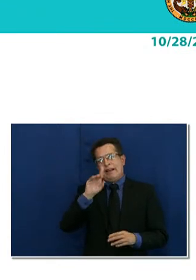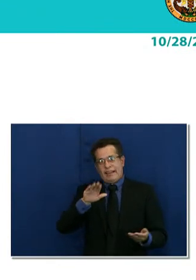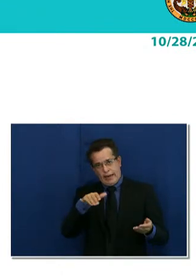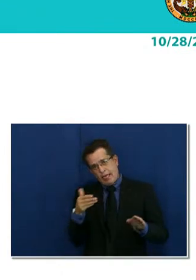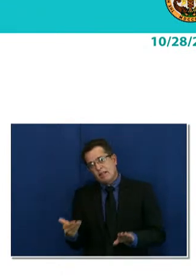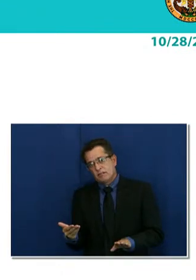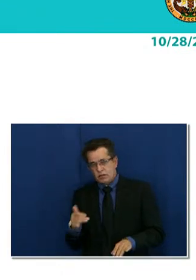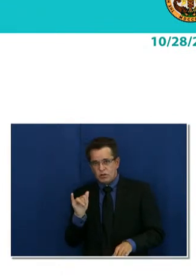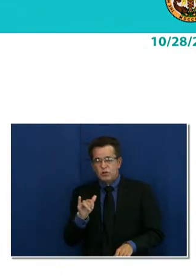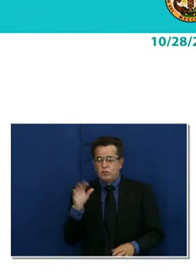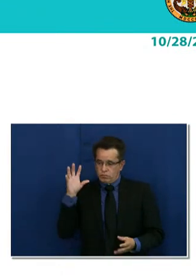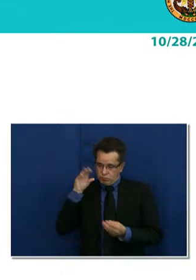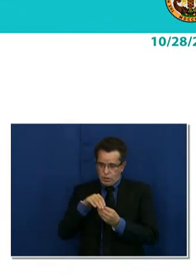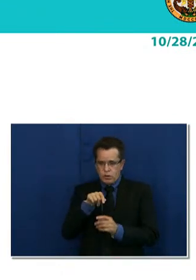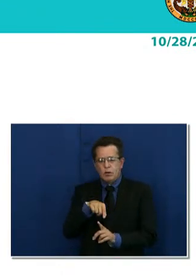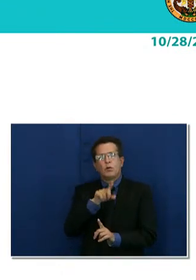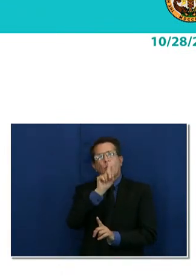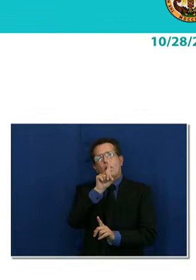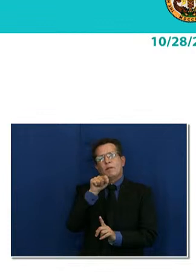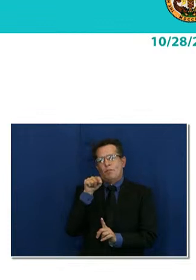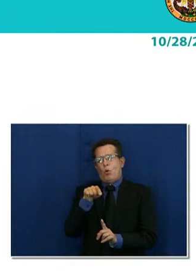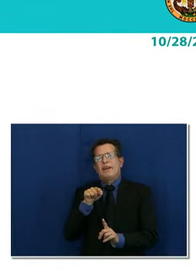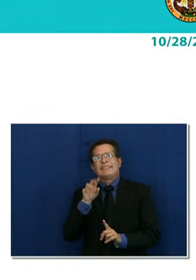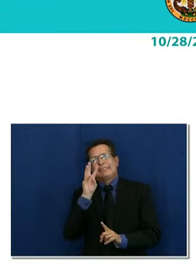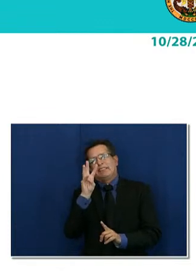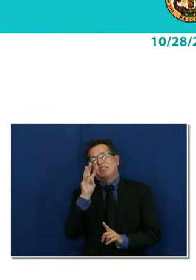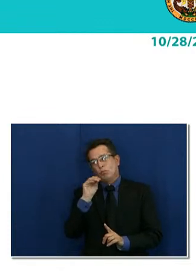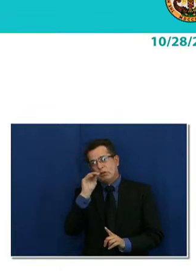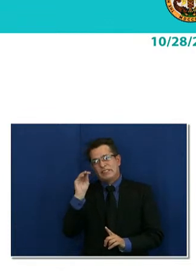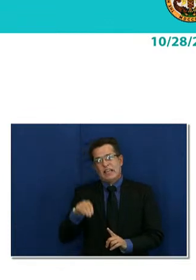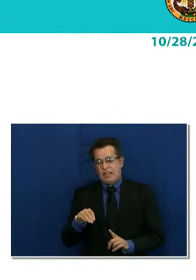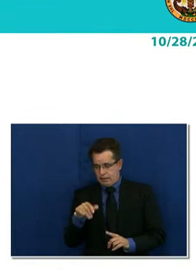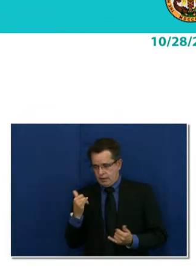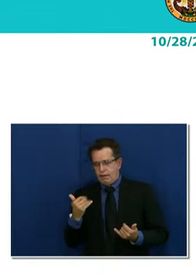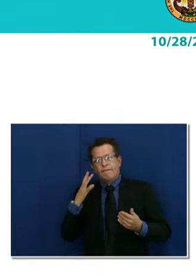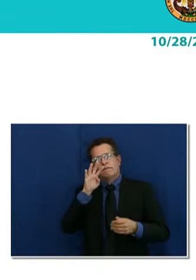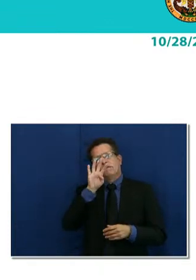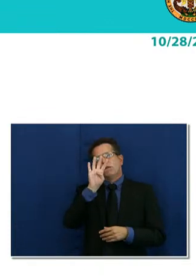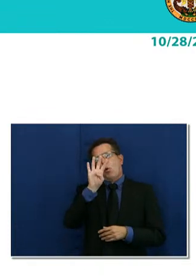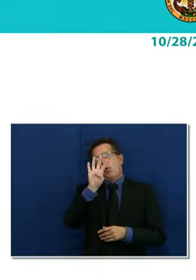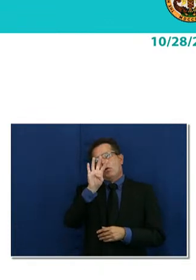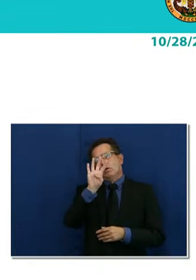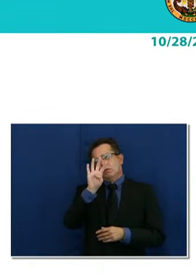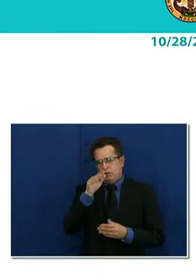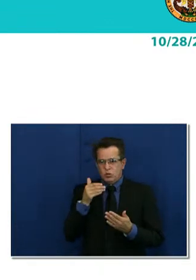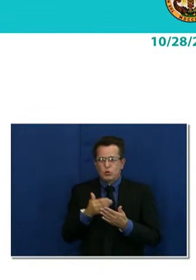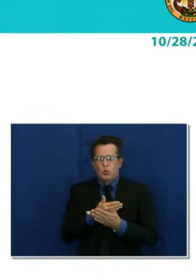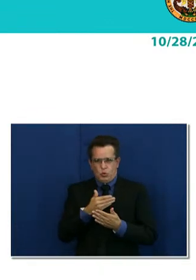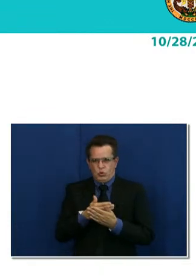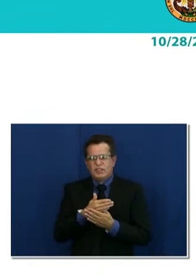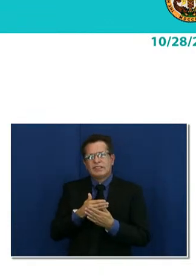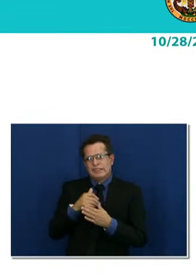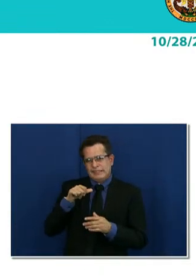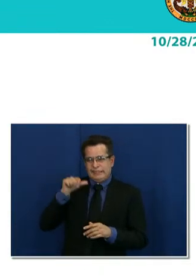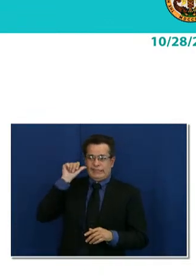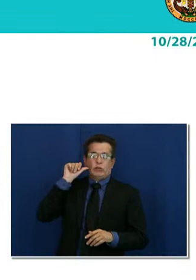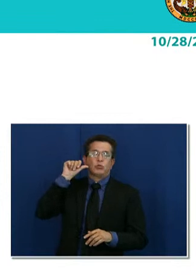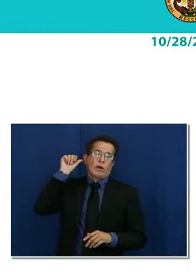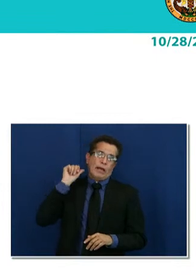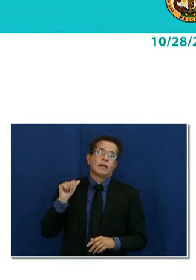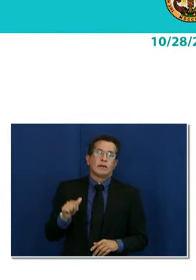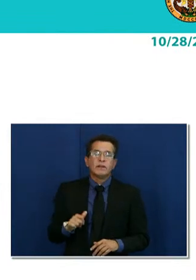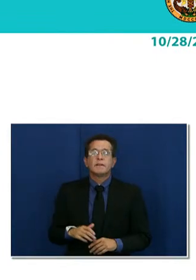deaths, or 1.6% of the total number of cases, with 4 new deaths reported since yesterday.